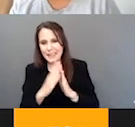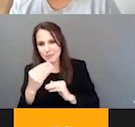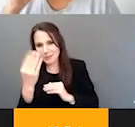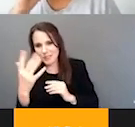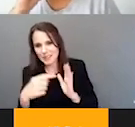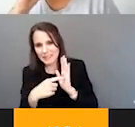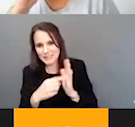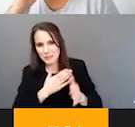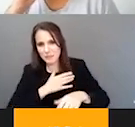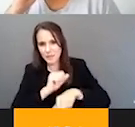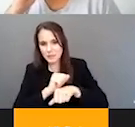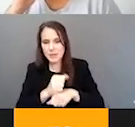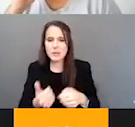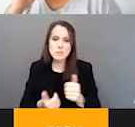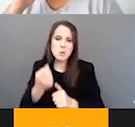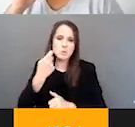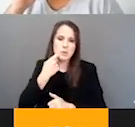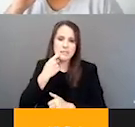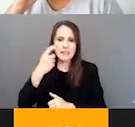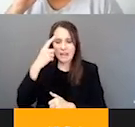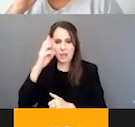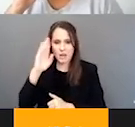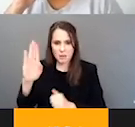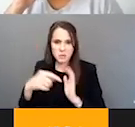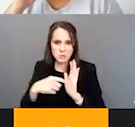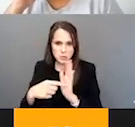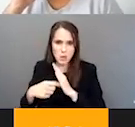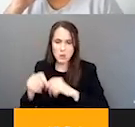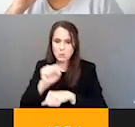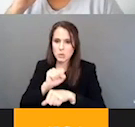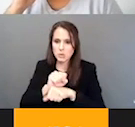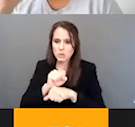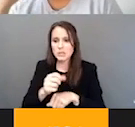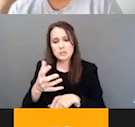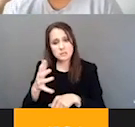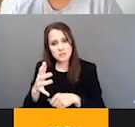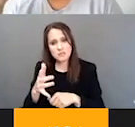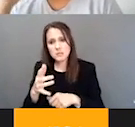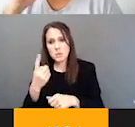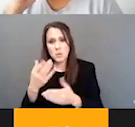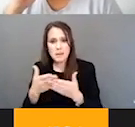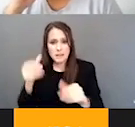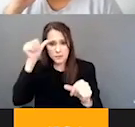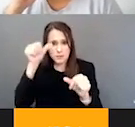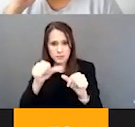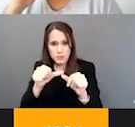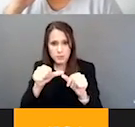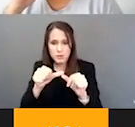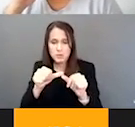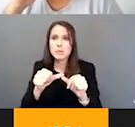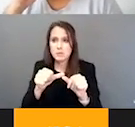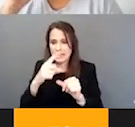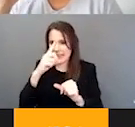most recent, so I thought I'd provide the most recent example. And this is something, you know, one thing to keep in mind is that I think